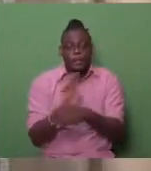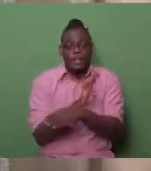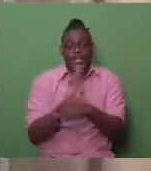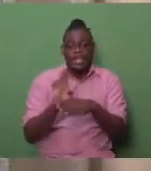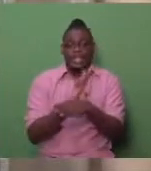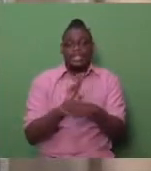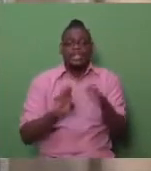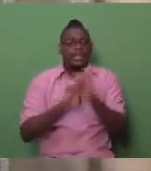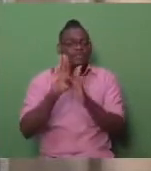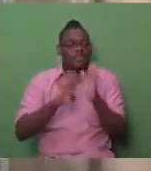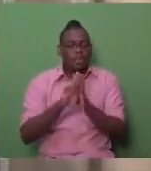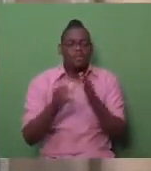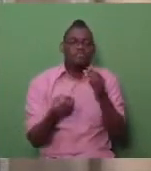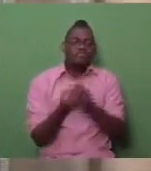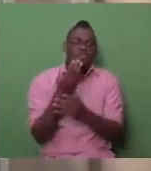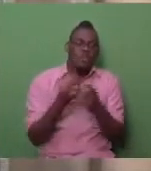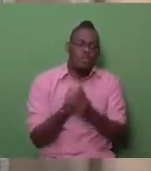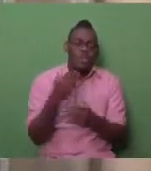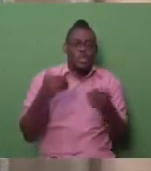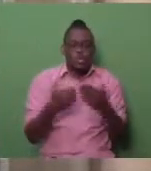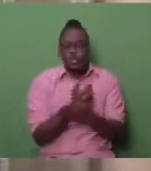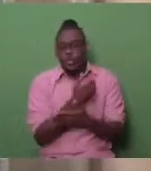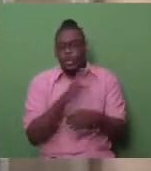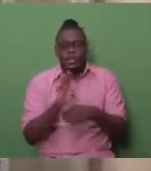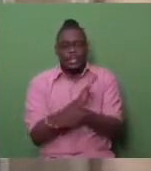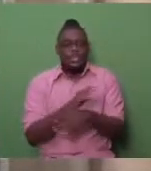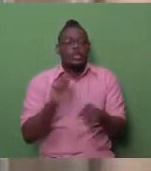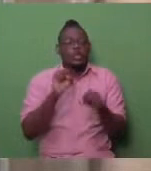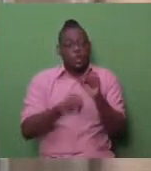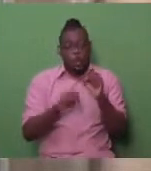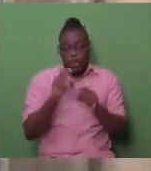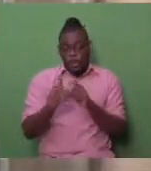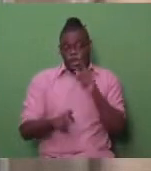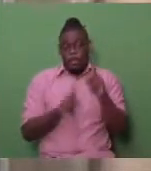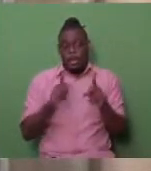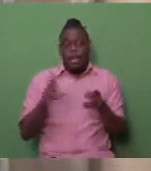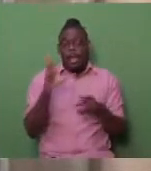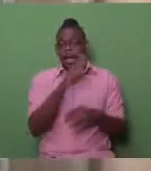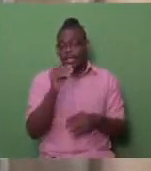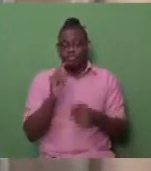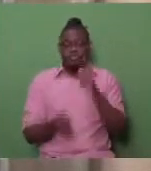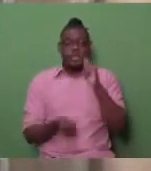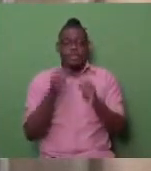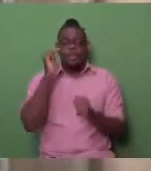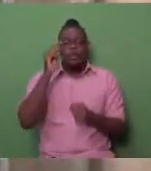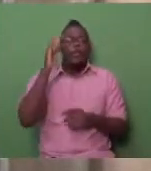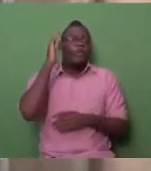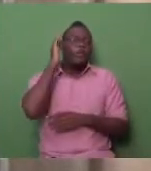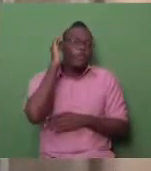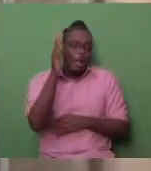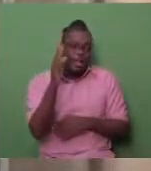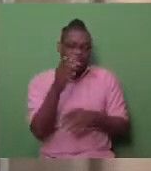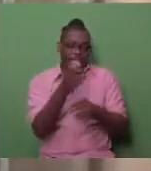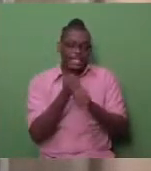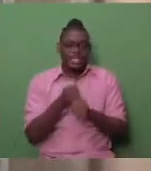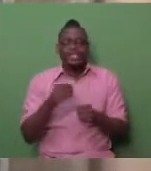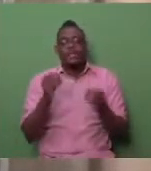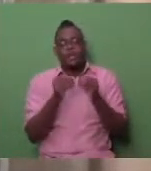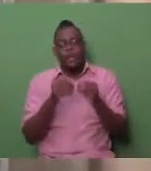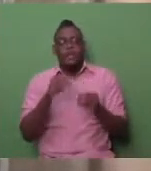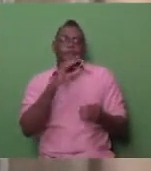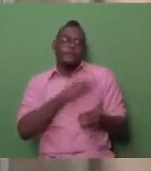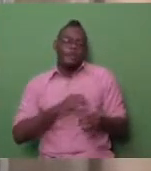can benefit. Let's look at some of our prosperity engines, which is really aimed at